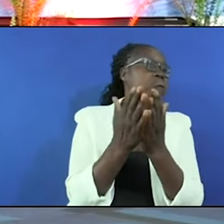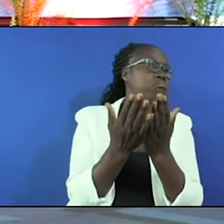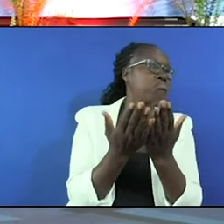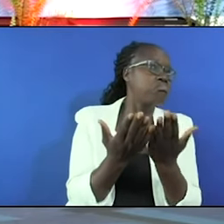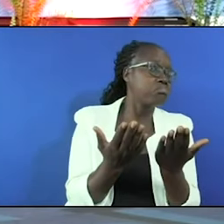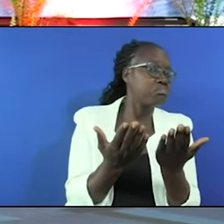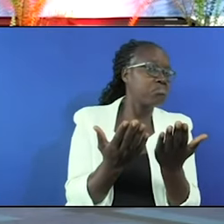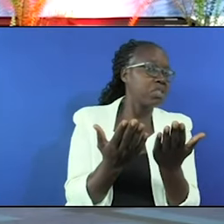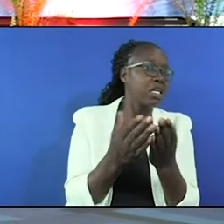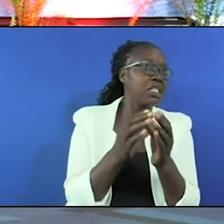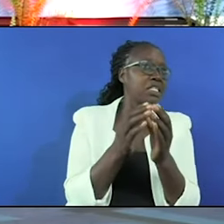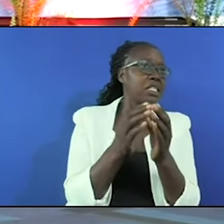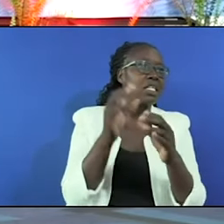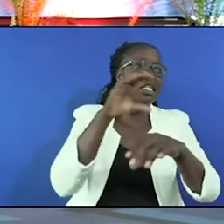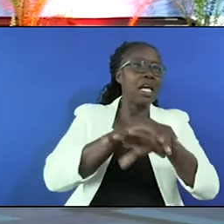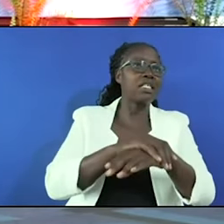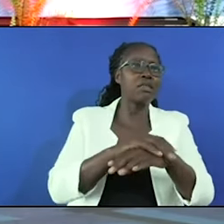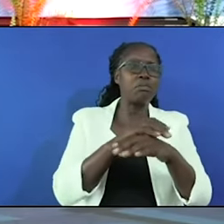and get big jobs.